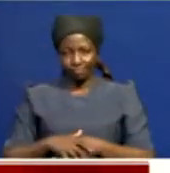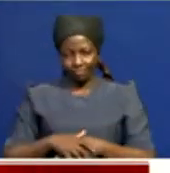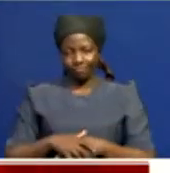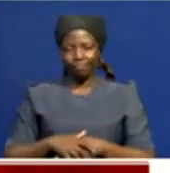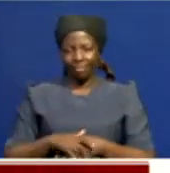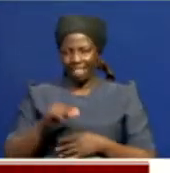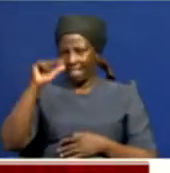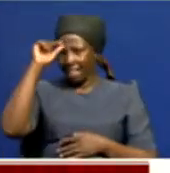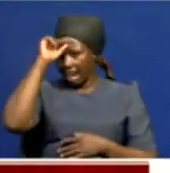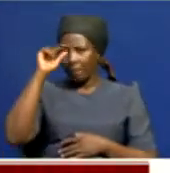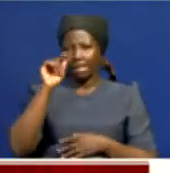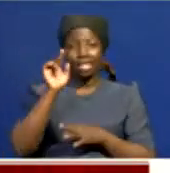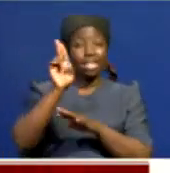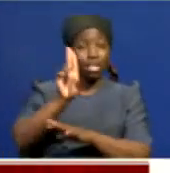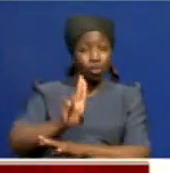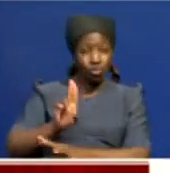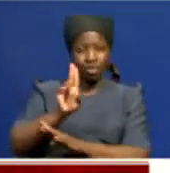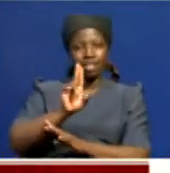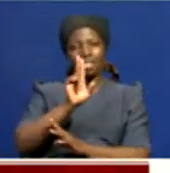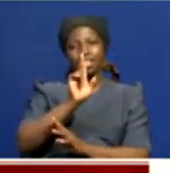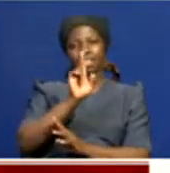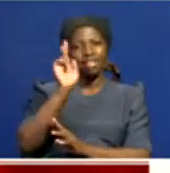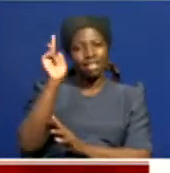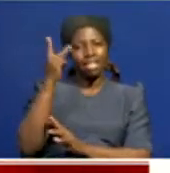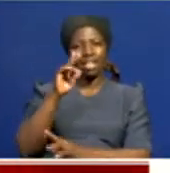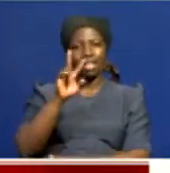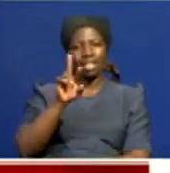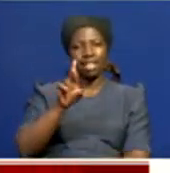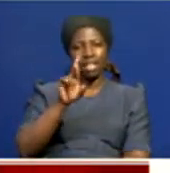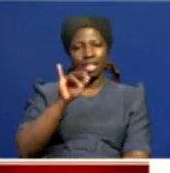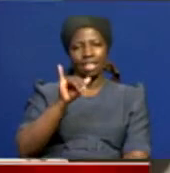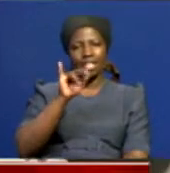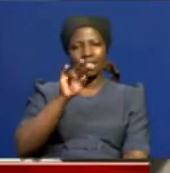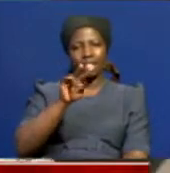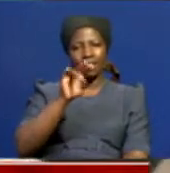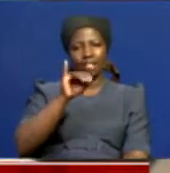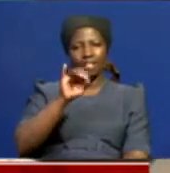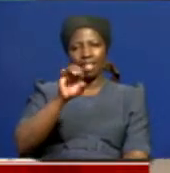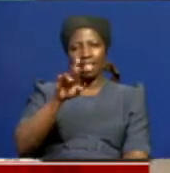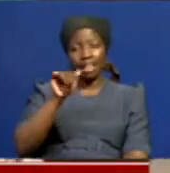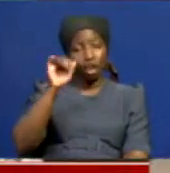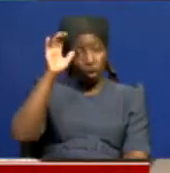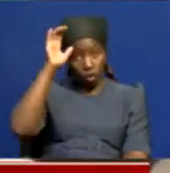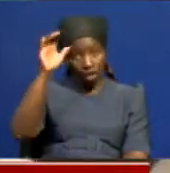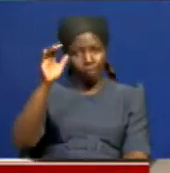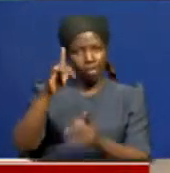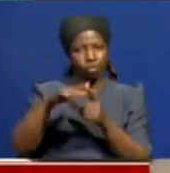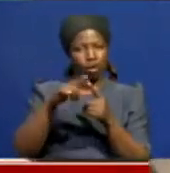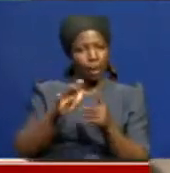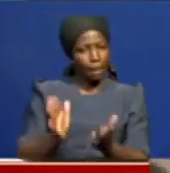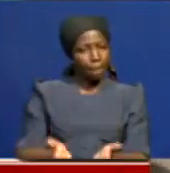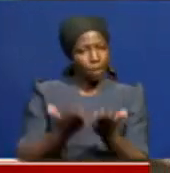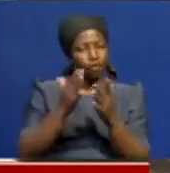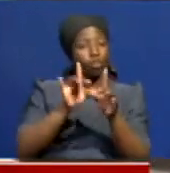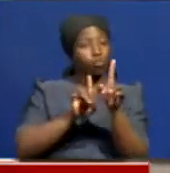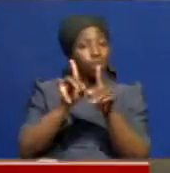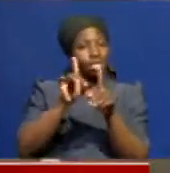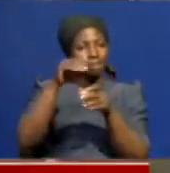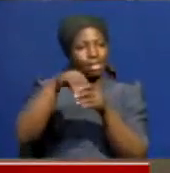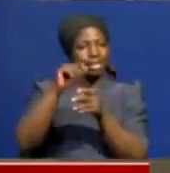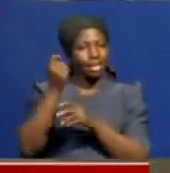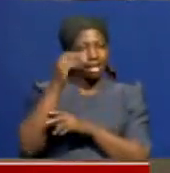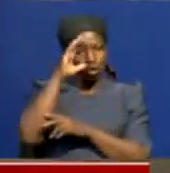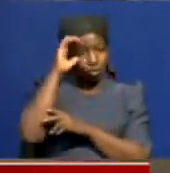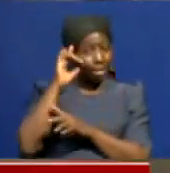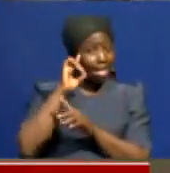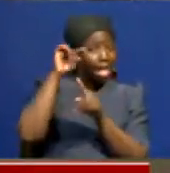The government is banking on the Kenyan Riviera concept to deepen tourism at the Kenyan coast. The move is set to